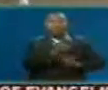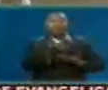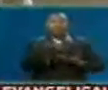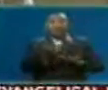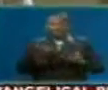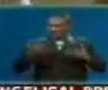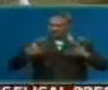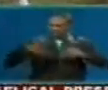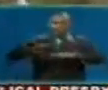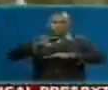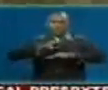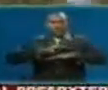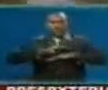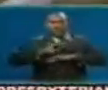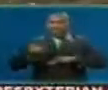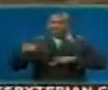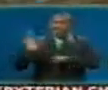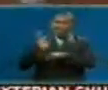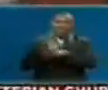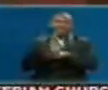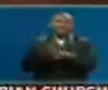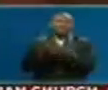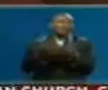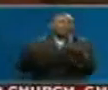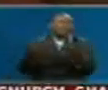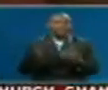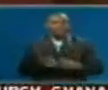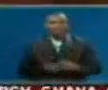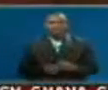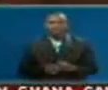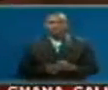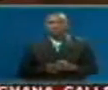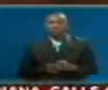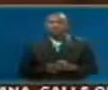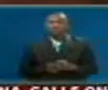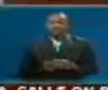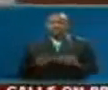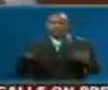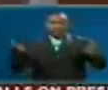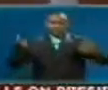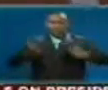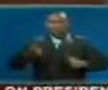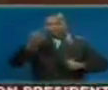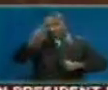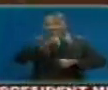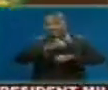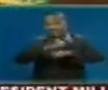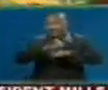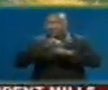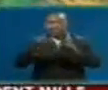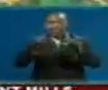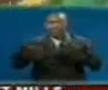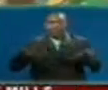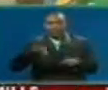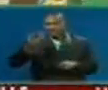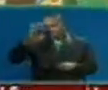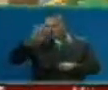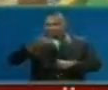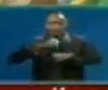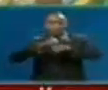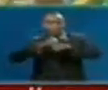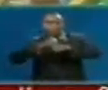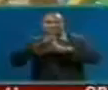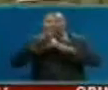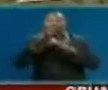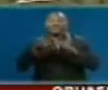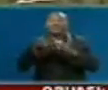attain self-sufficiency in the production of basic military hardware as well as apparel for the security sector. The Minister